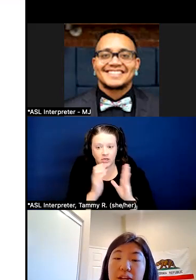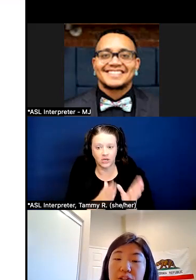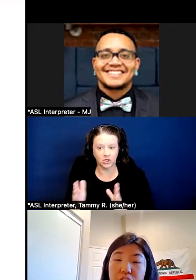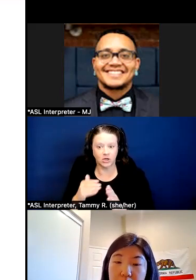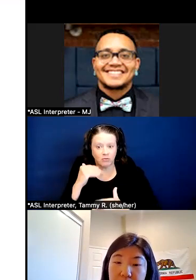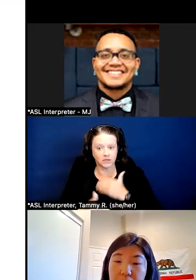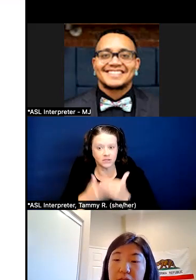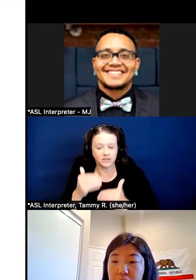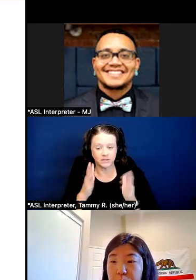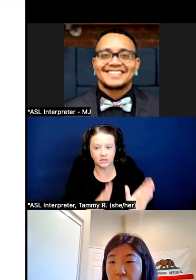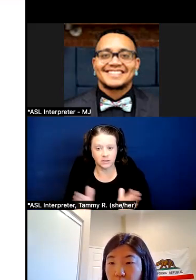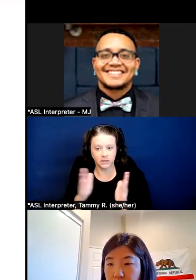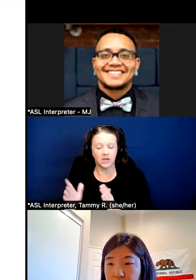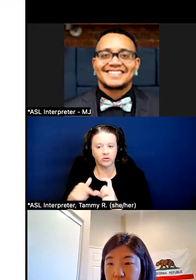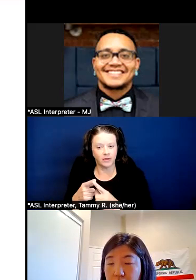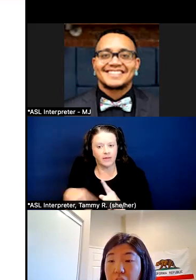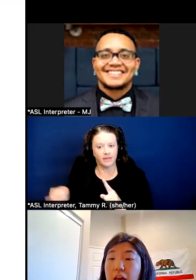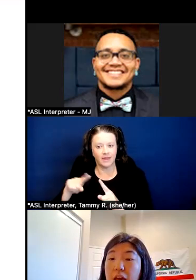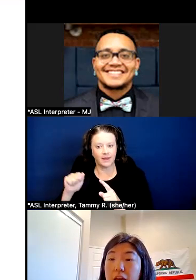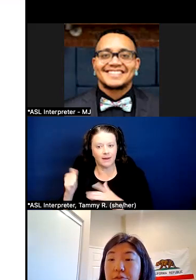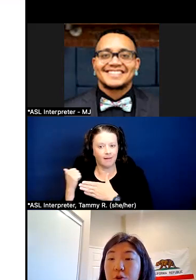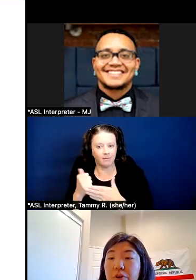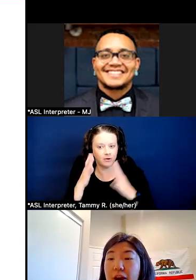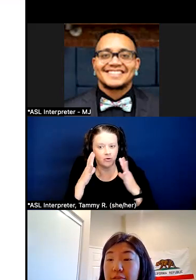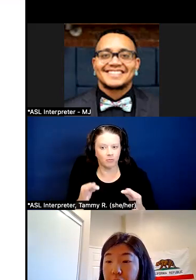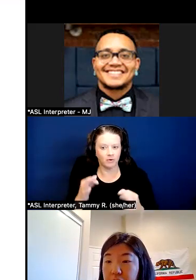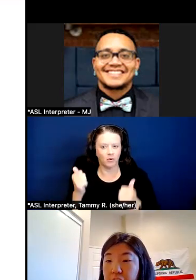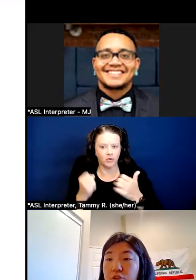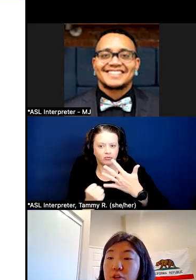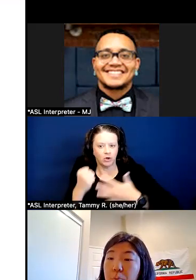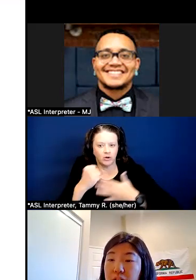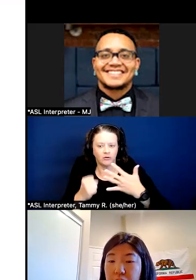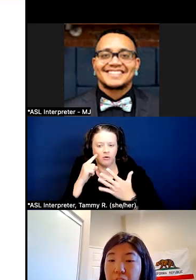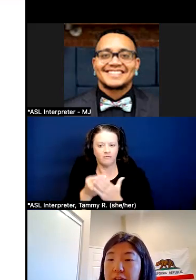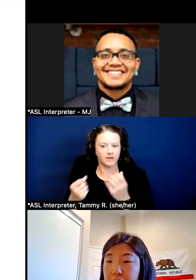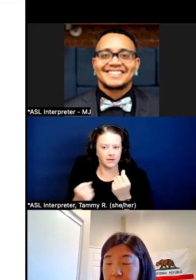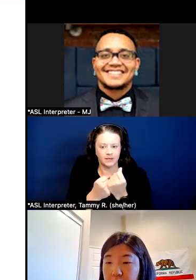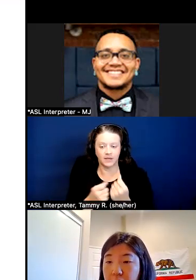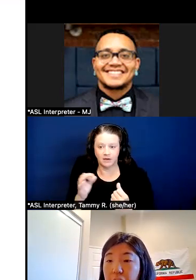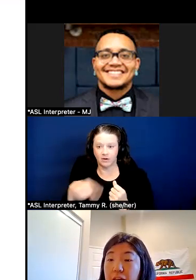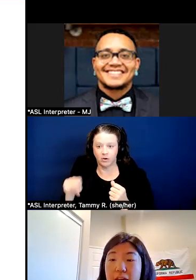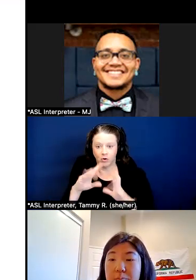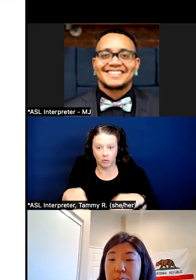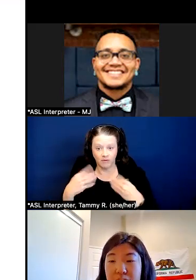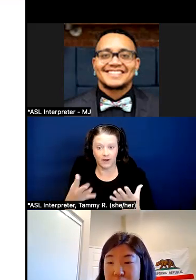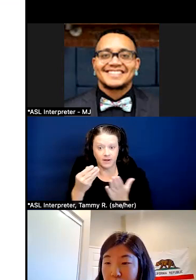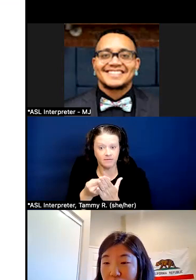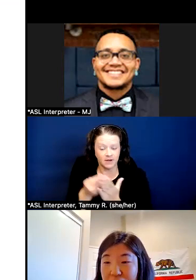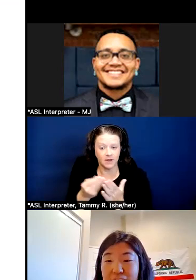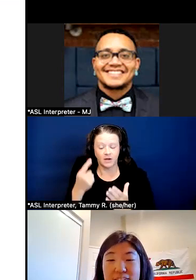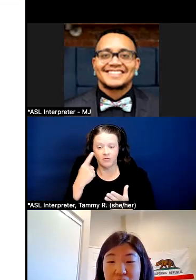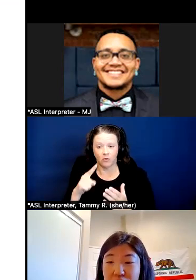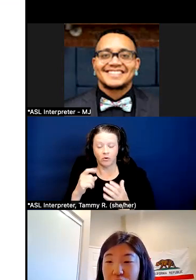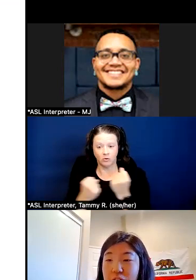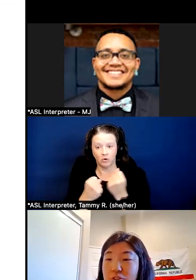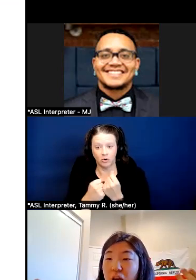power in determining funding priorities. If you're providing funding to support survivors' safety, it is important,